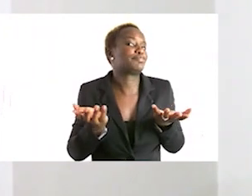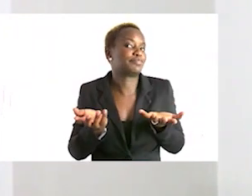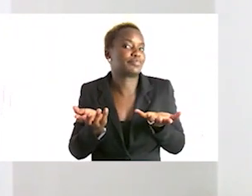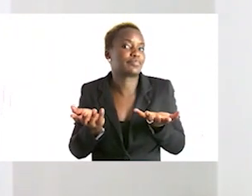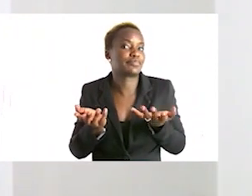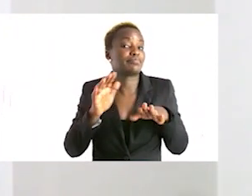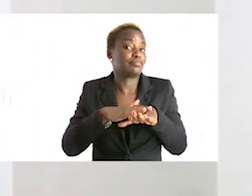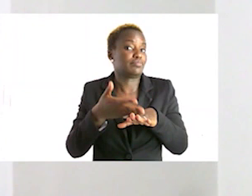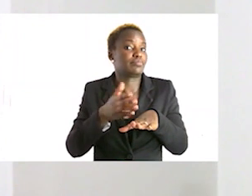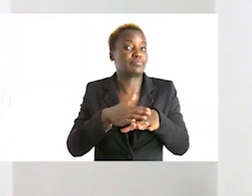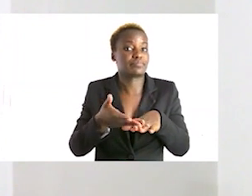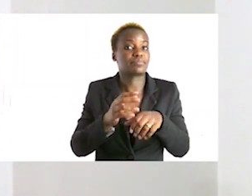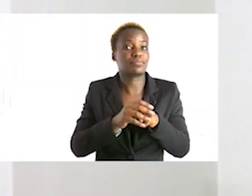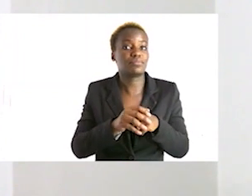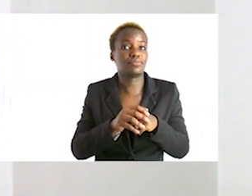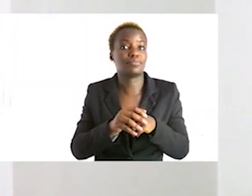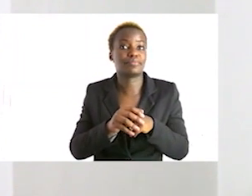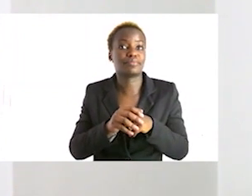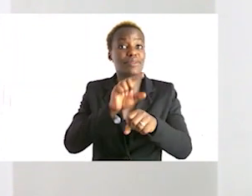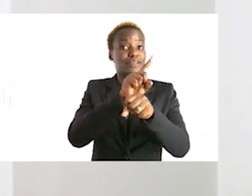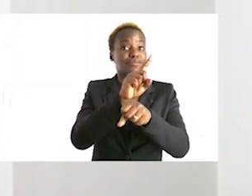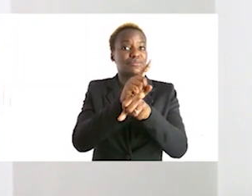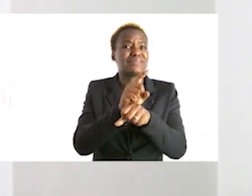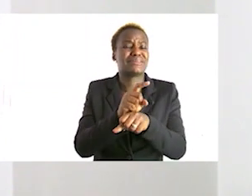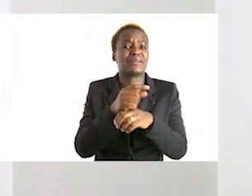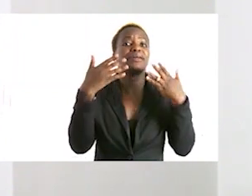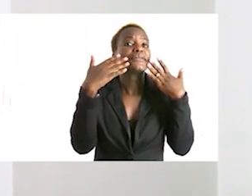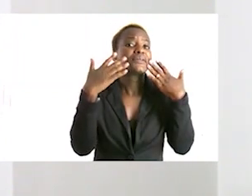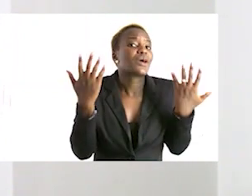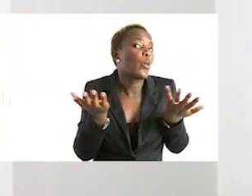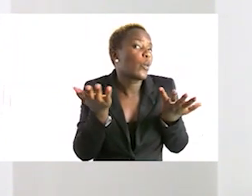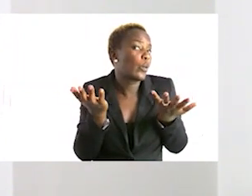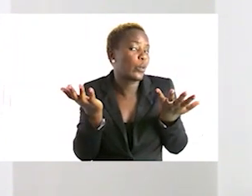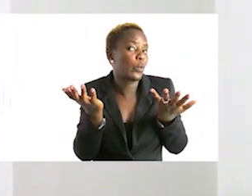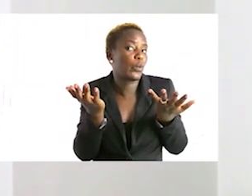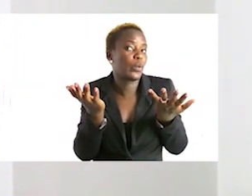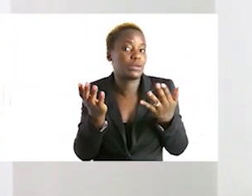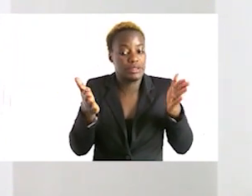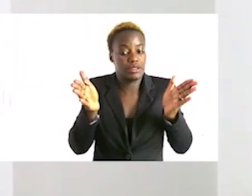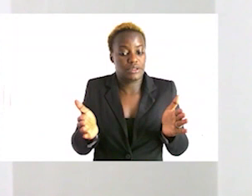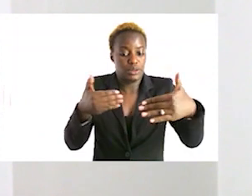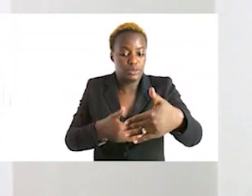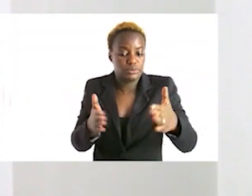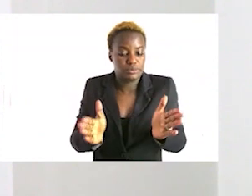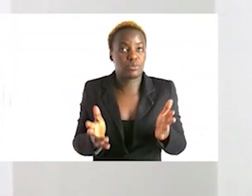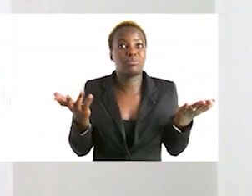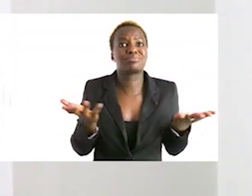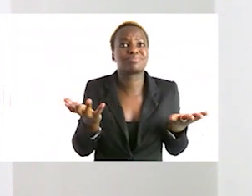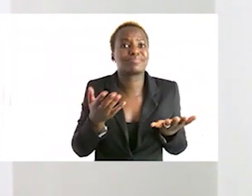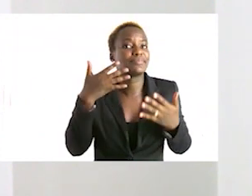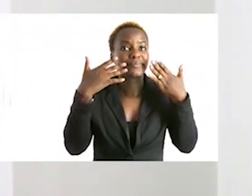For example, the first position, where do you see the cat? We have the box and the cat. Where do you see the